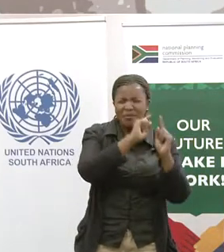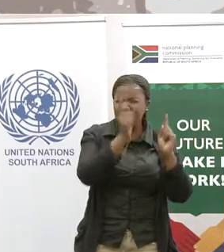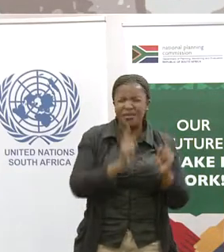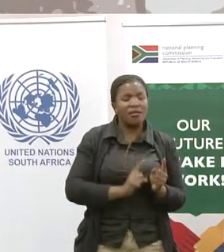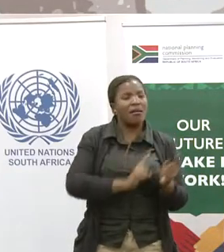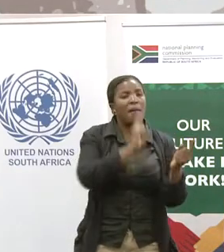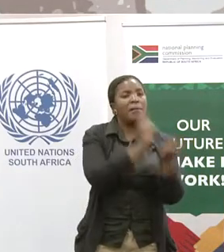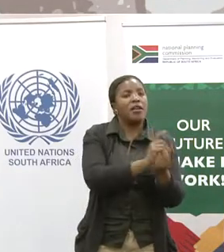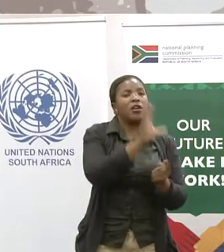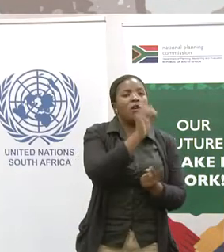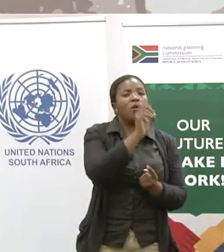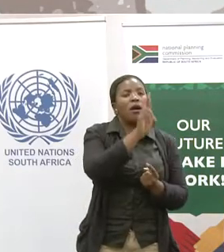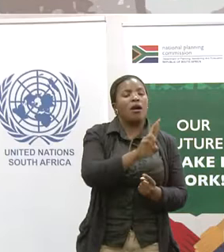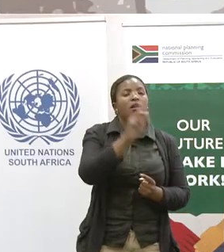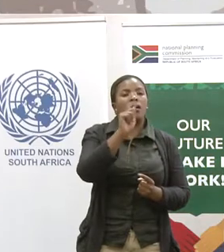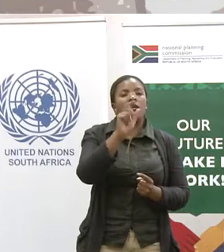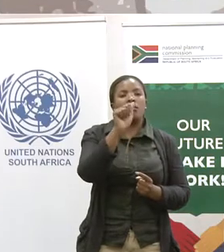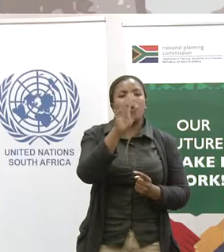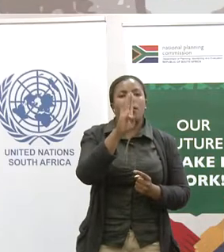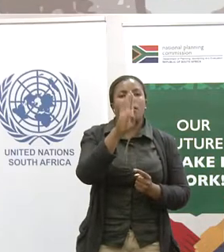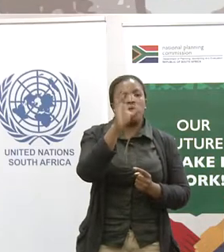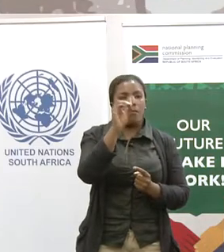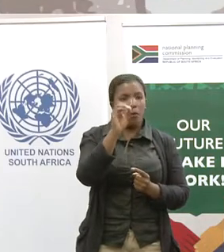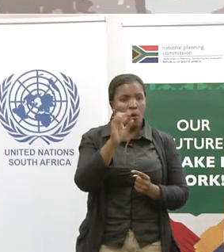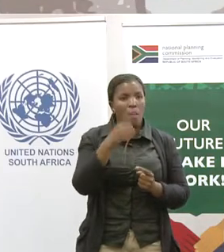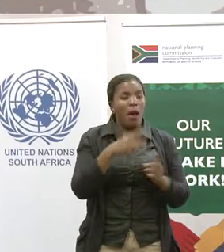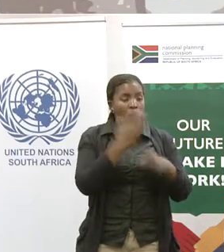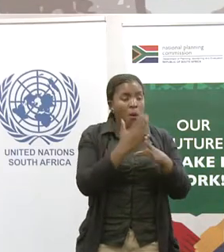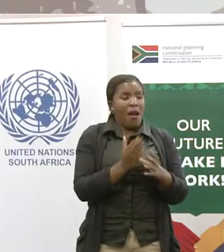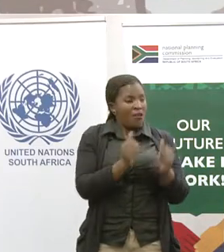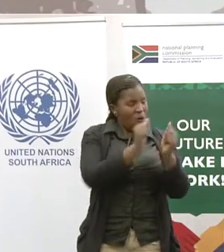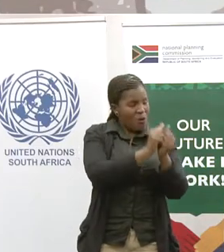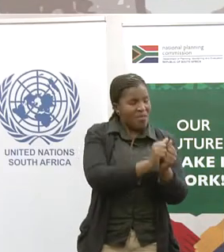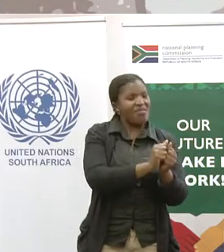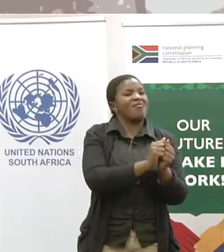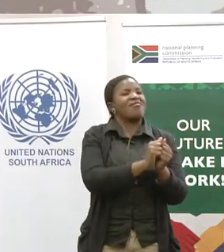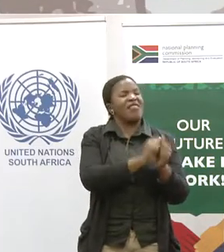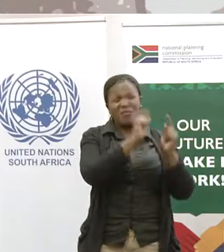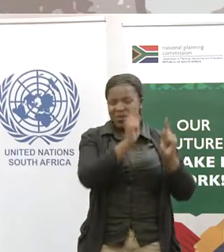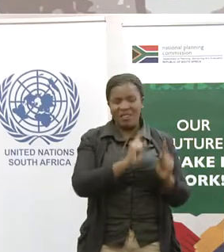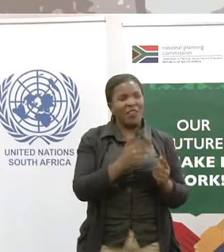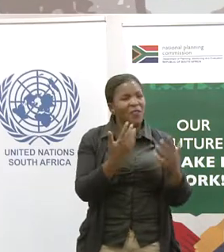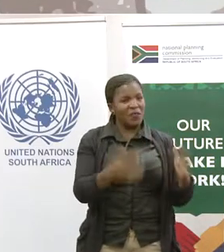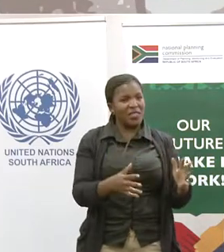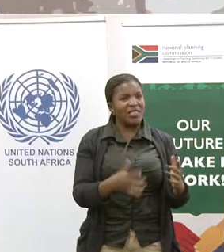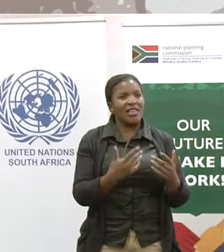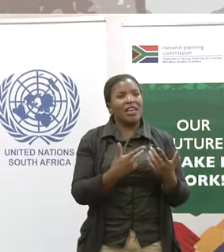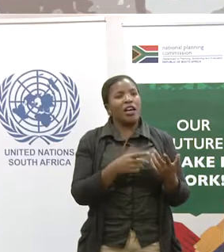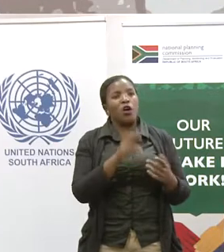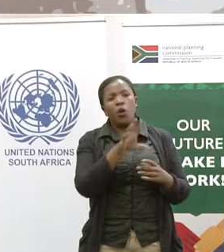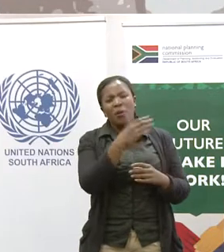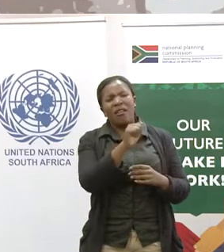to work with him in the last years as a member of the many other branches of the ANC and the